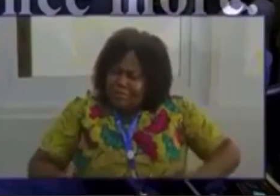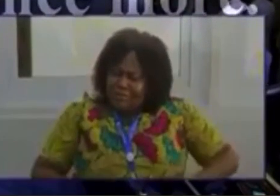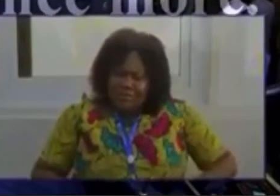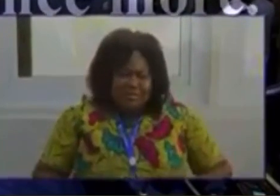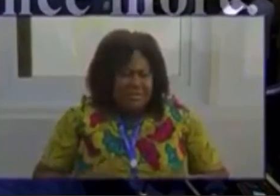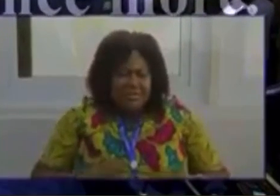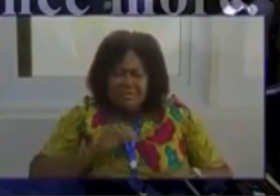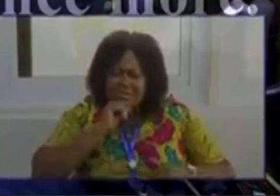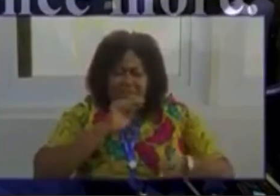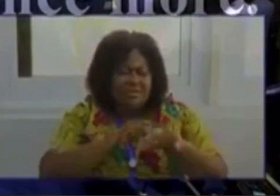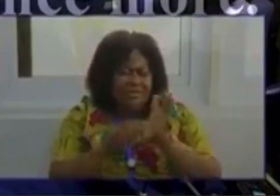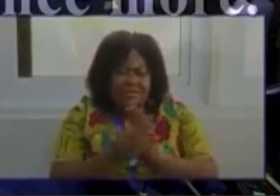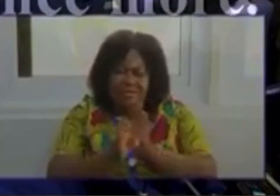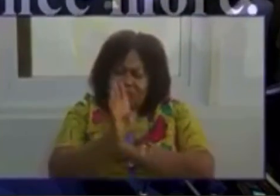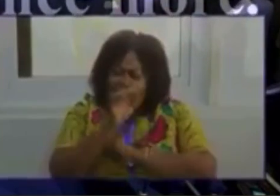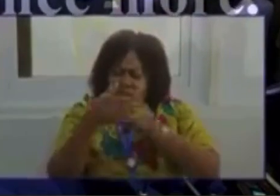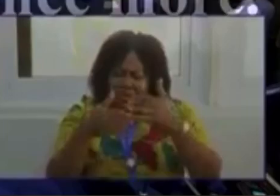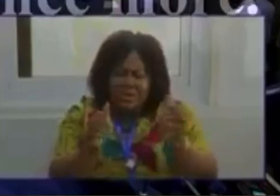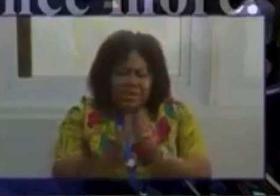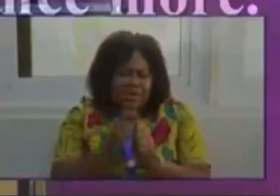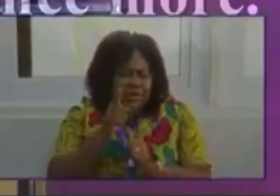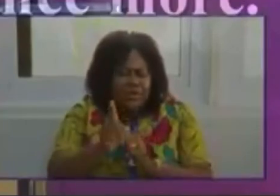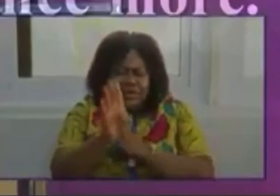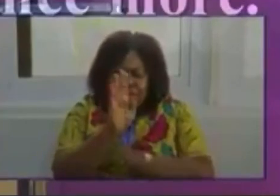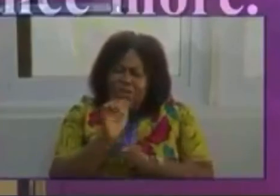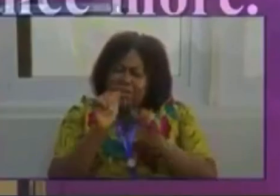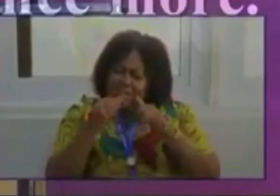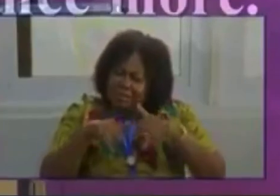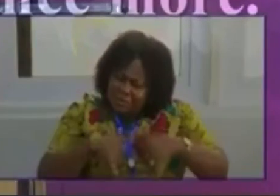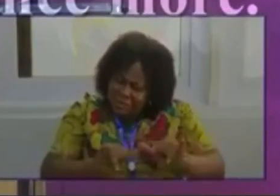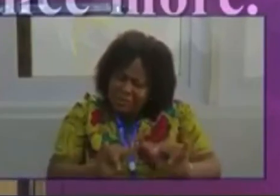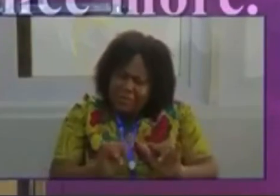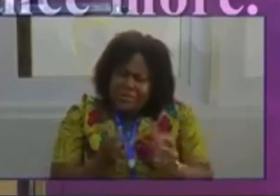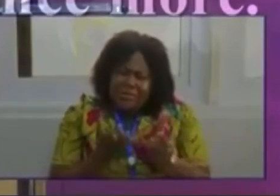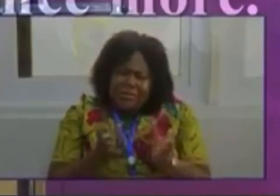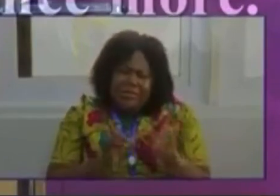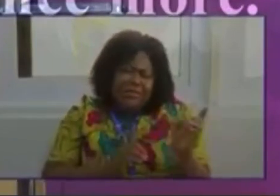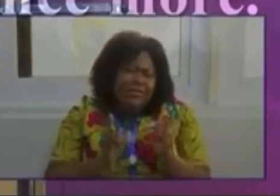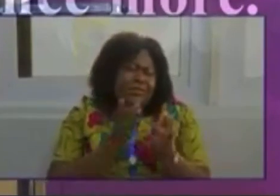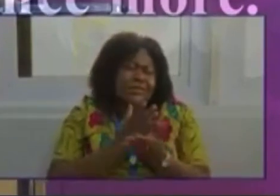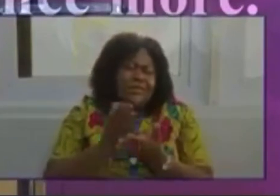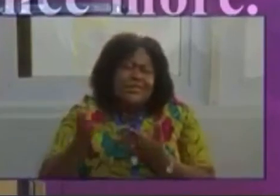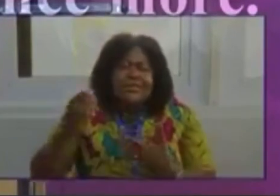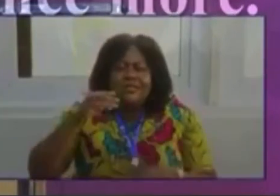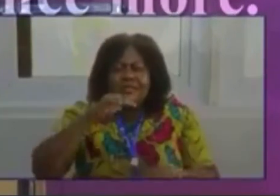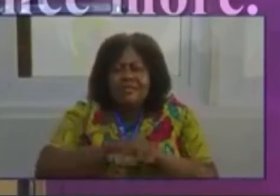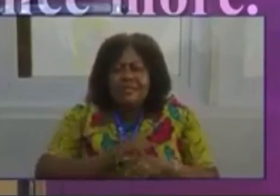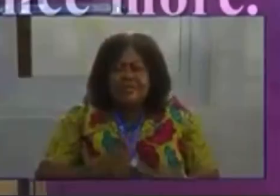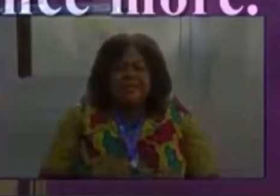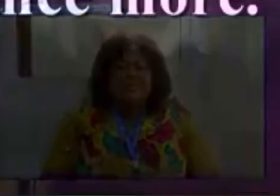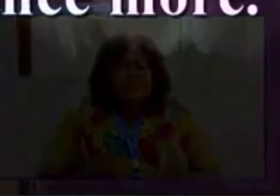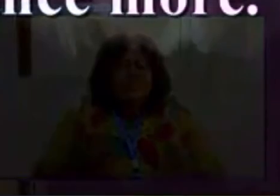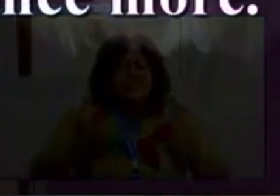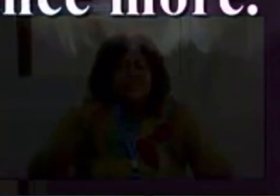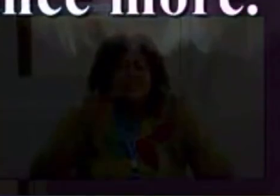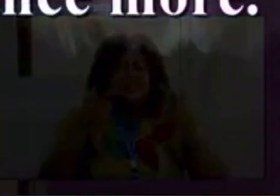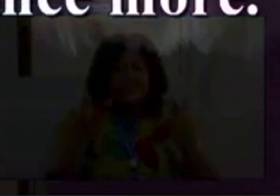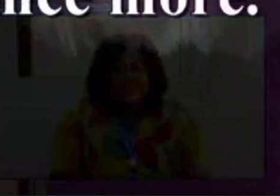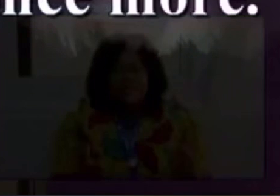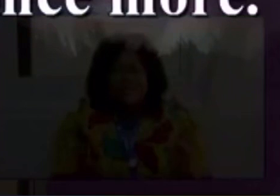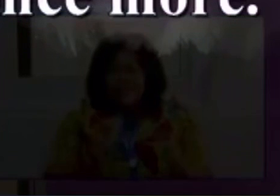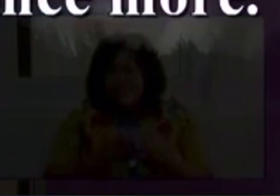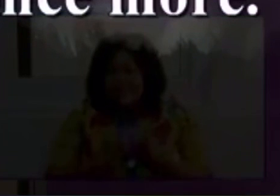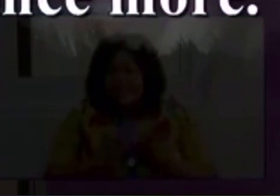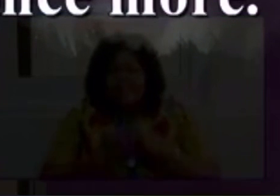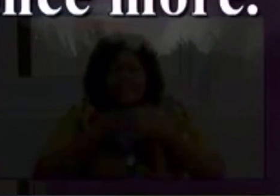There is always something that God wants to do in our lives. And even as we sing this song, we want to mean it. We want to open up our